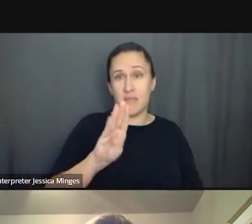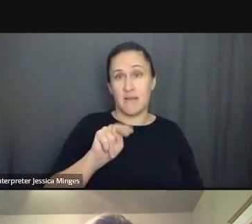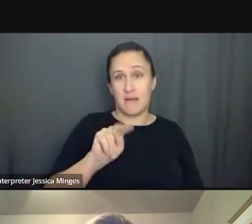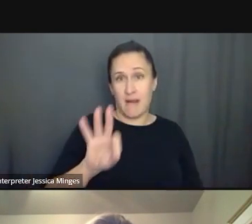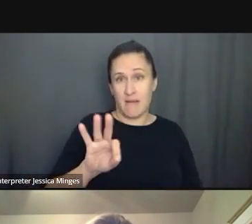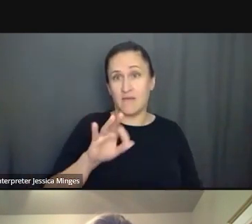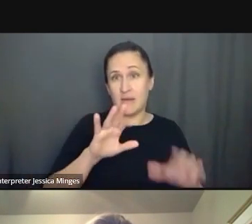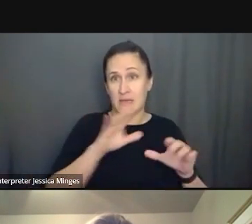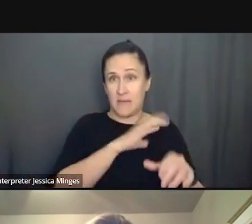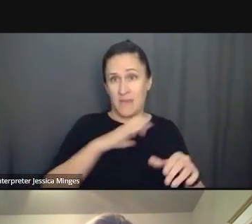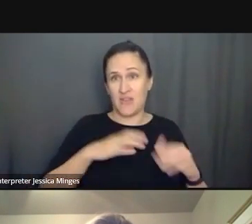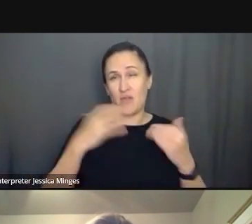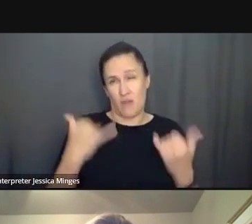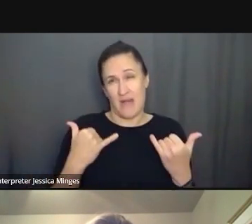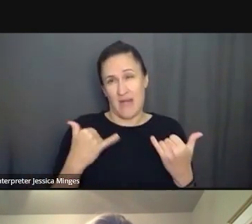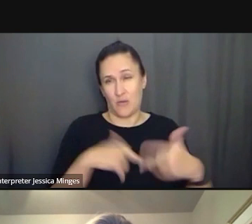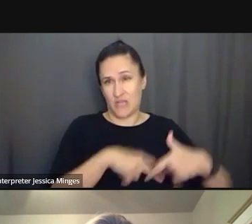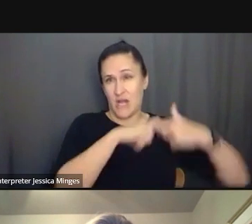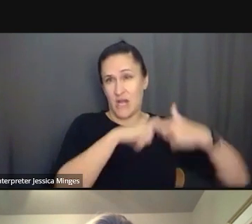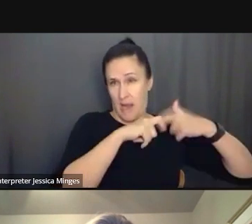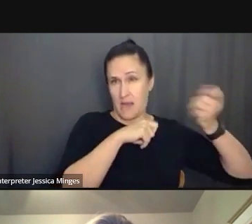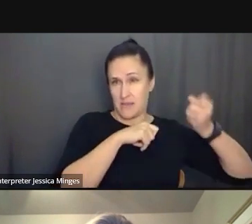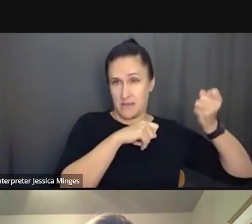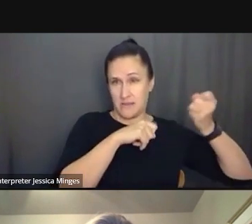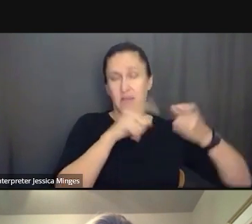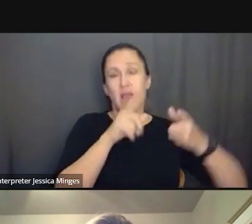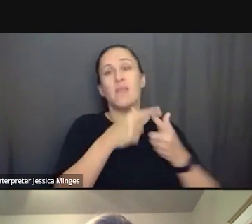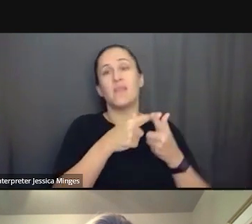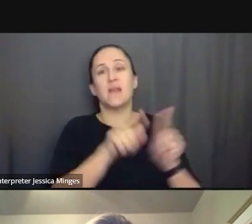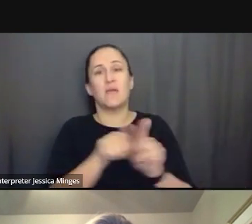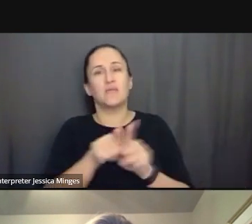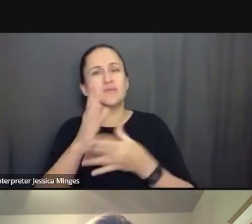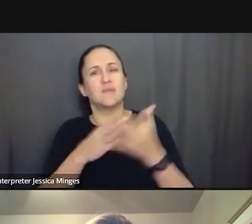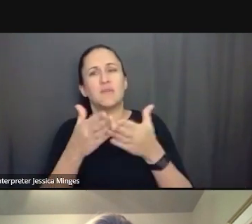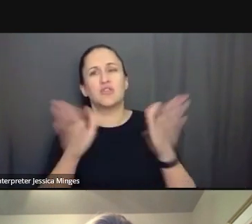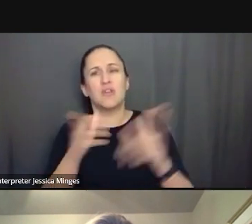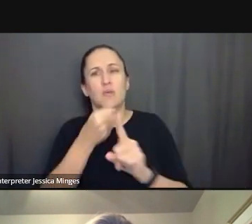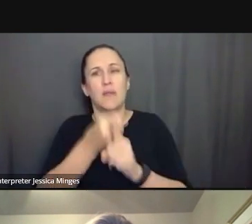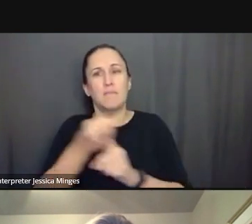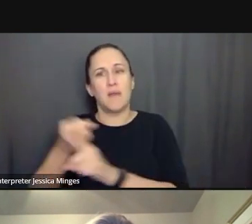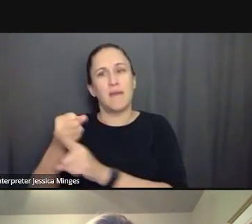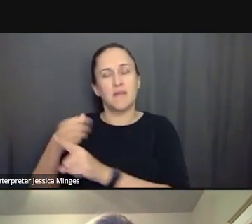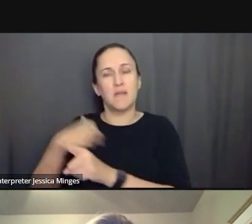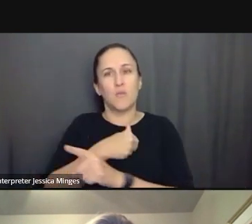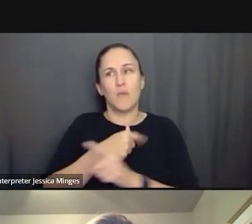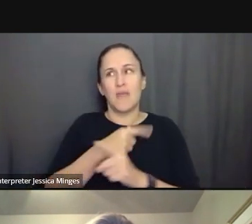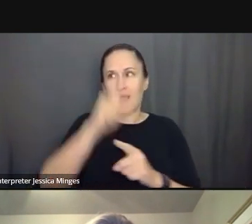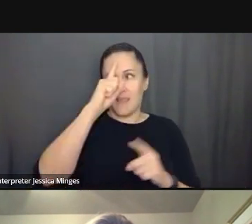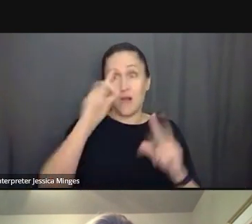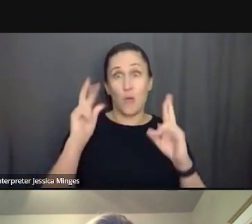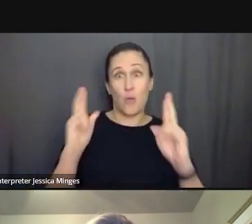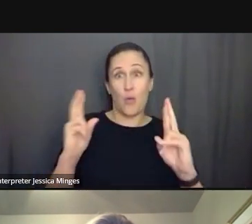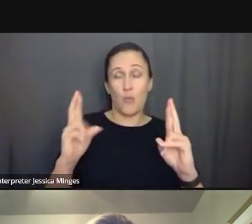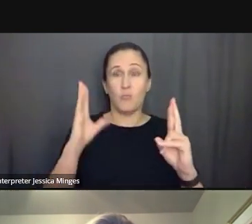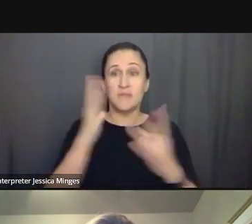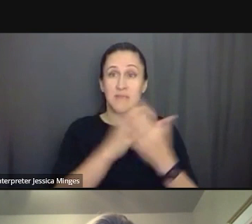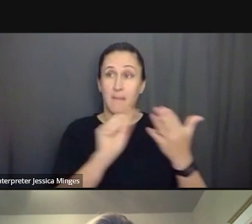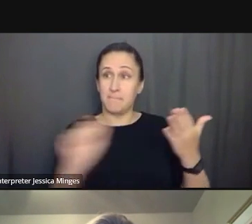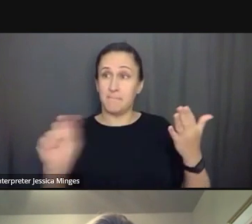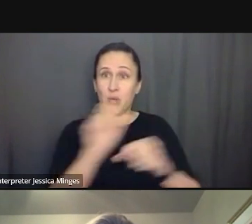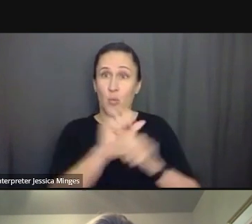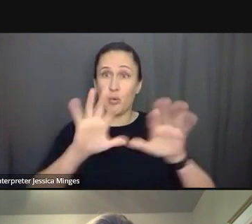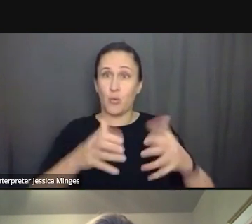is currently on hiatus, and also just some of the general impact that we are, I think, hoping that some of these work groups can